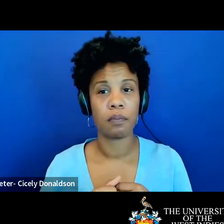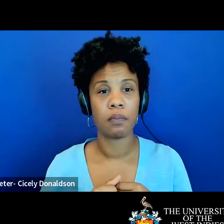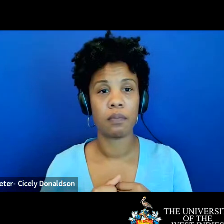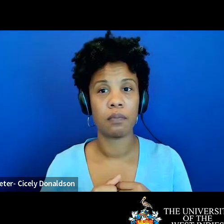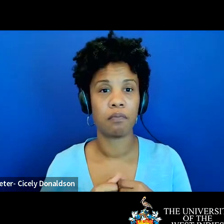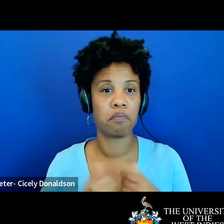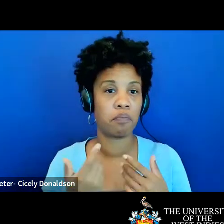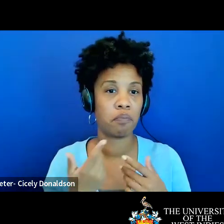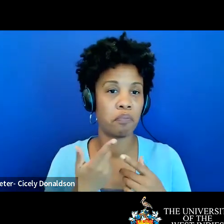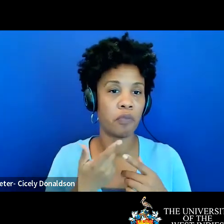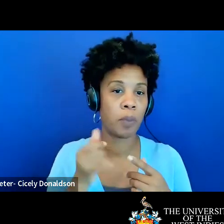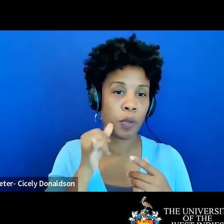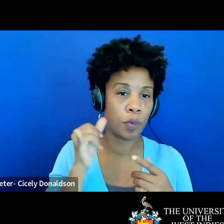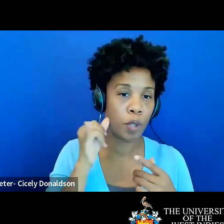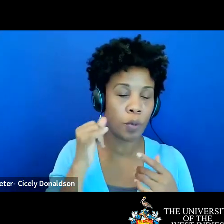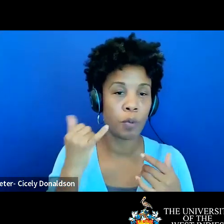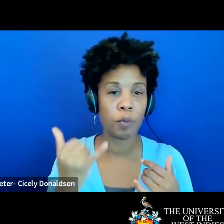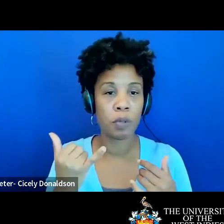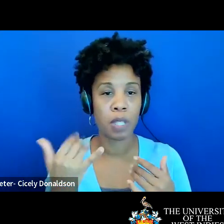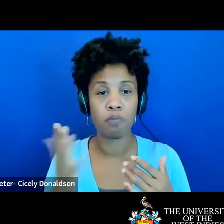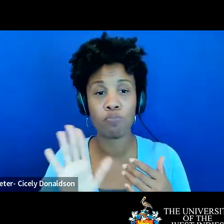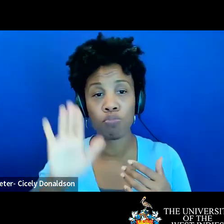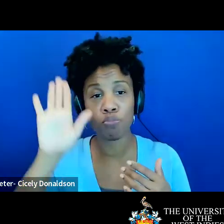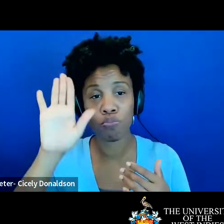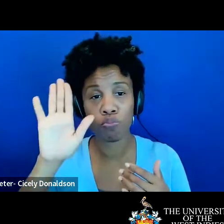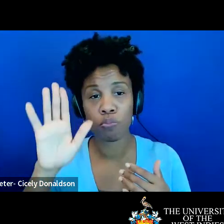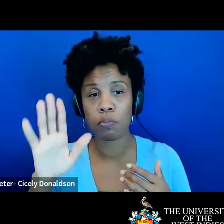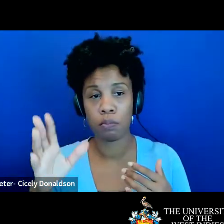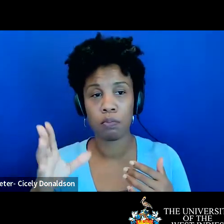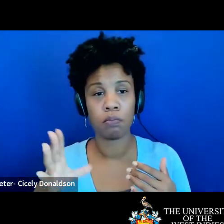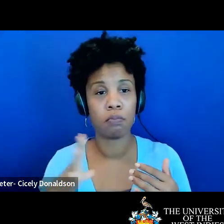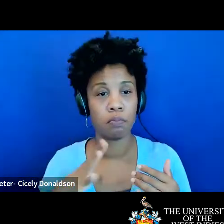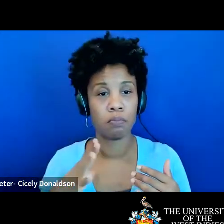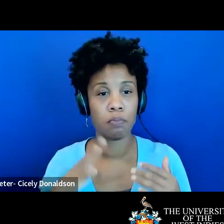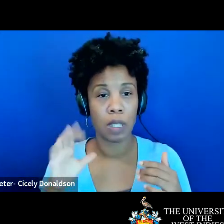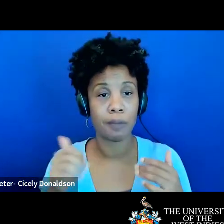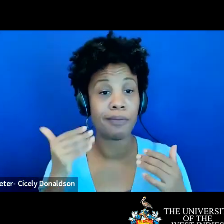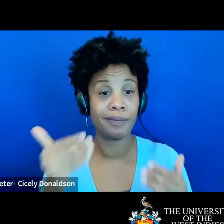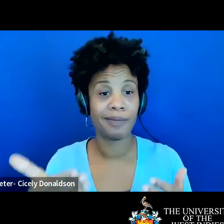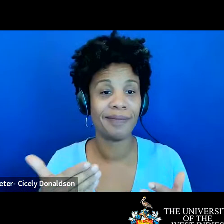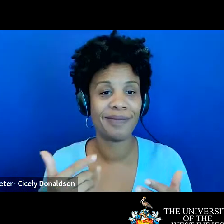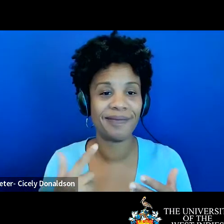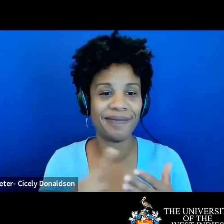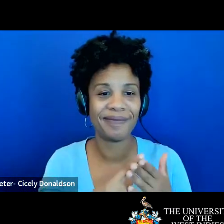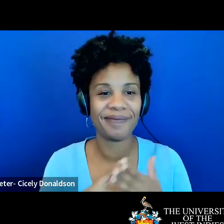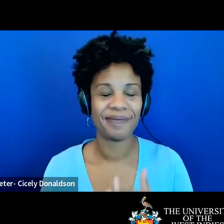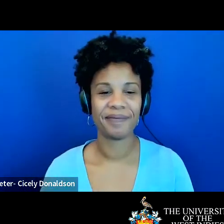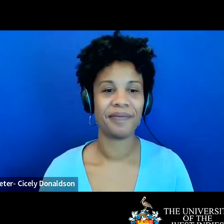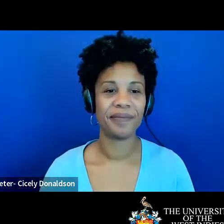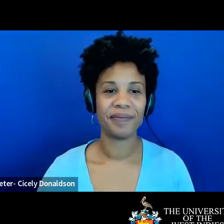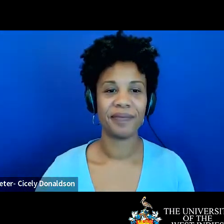since yesterday. Just raise your hands, please, and we will do that at this time.